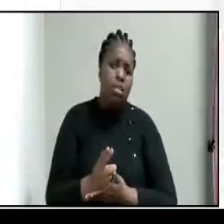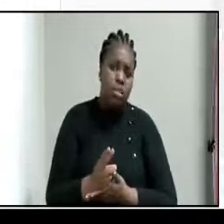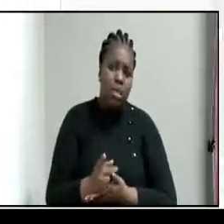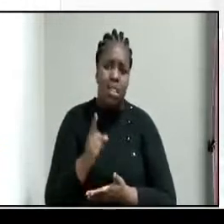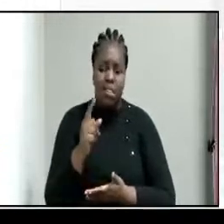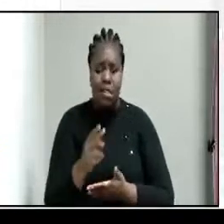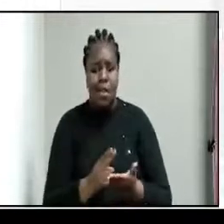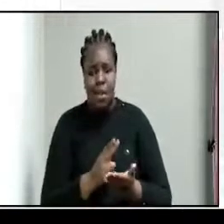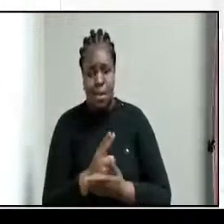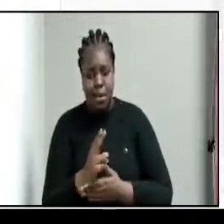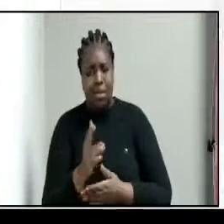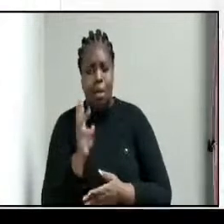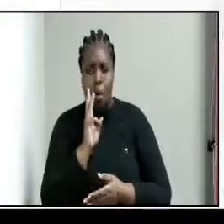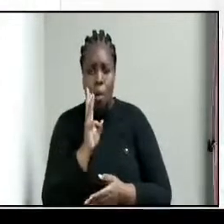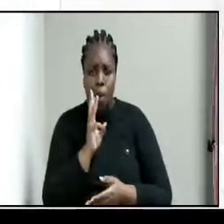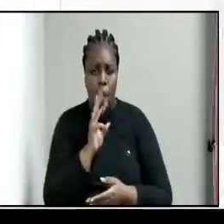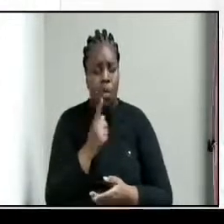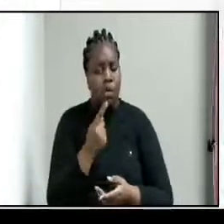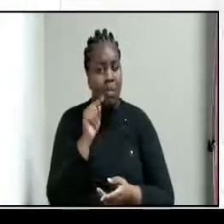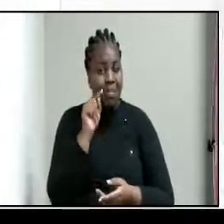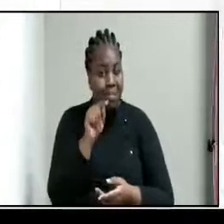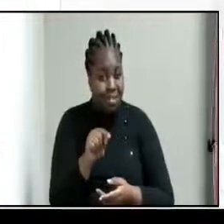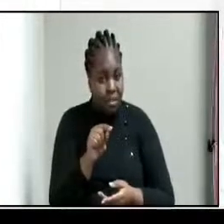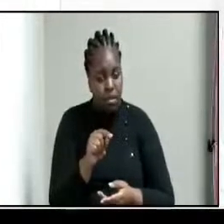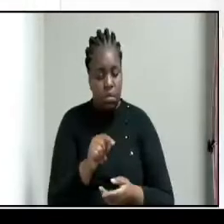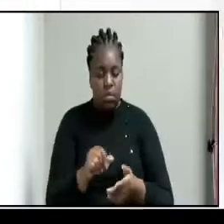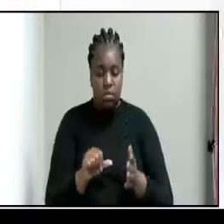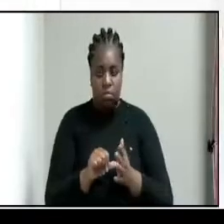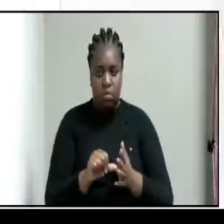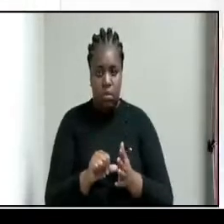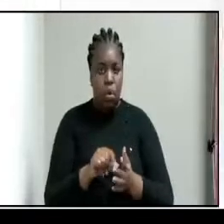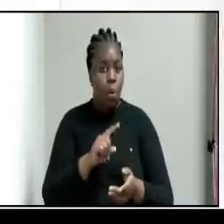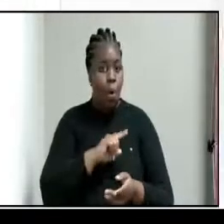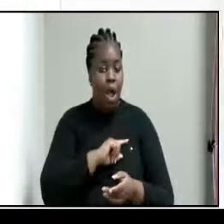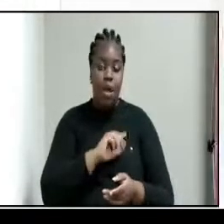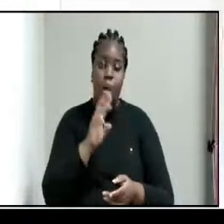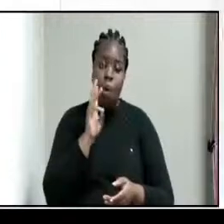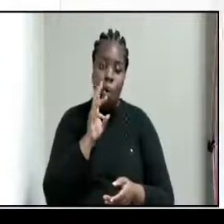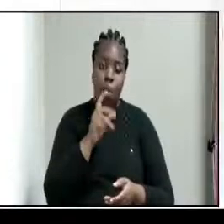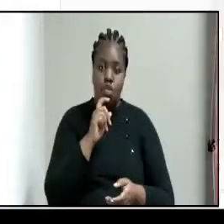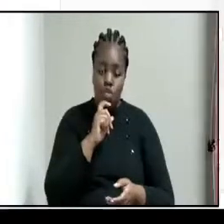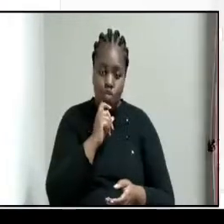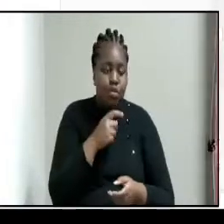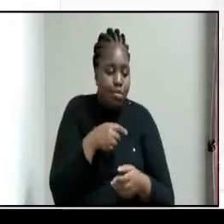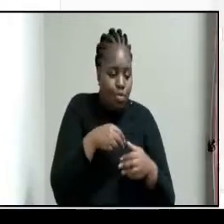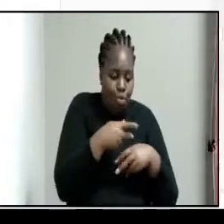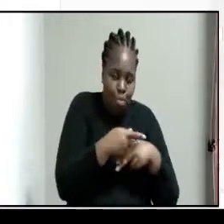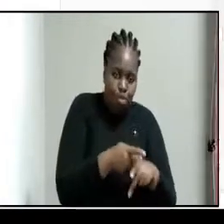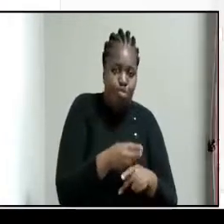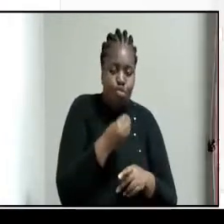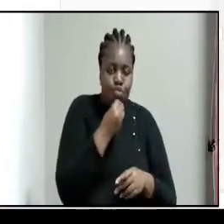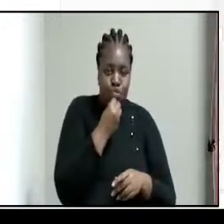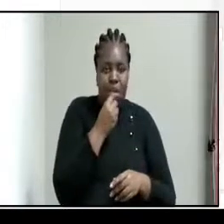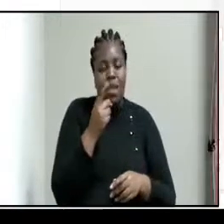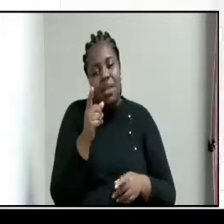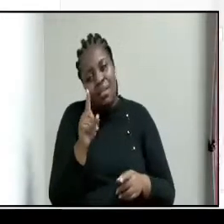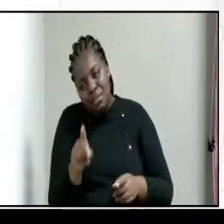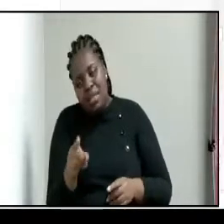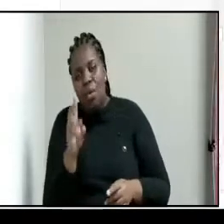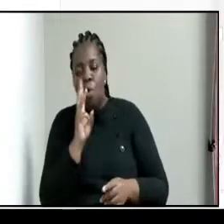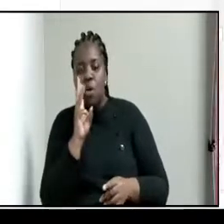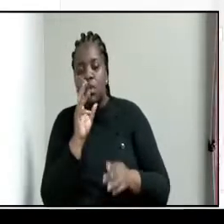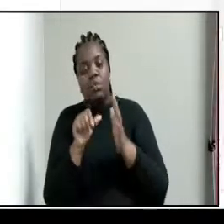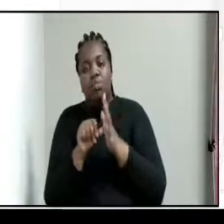The right to have access to potable water is one of the direct one, because water is used to produce food, and water is a key element also when it comes